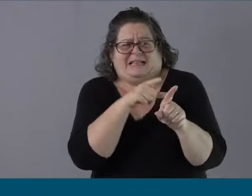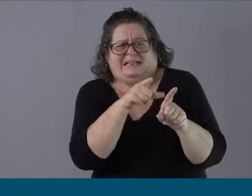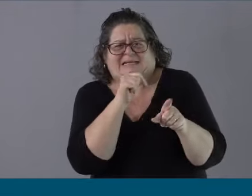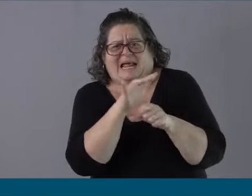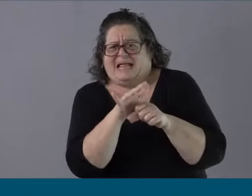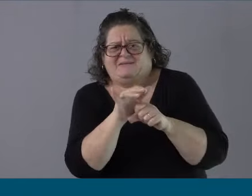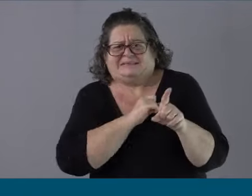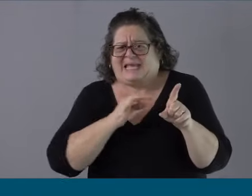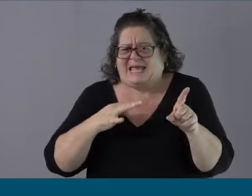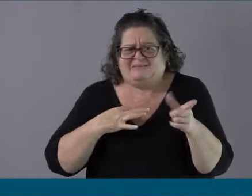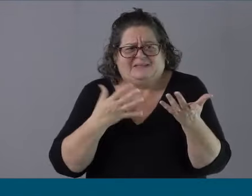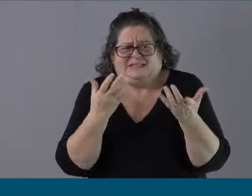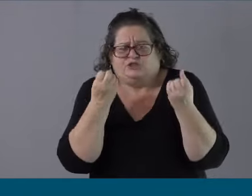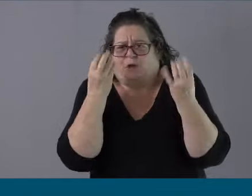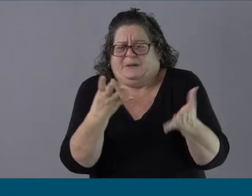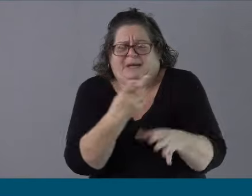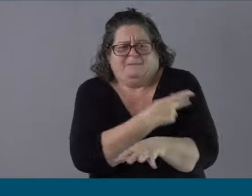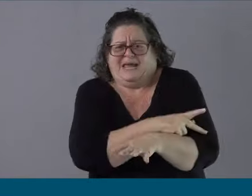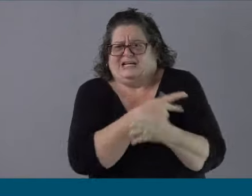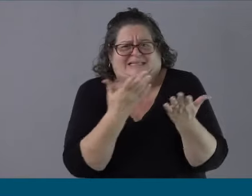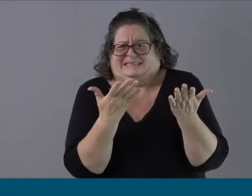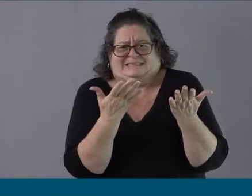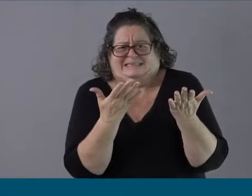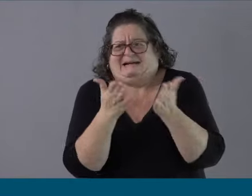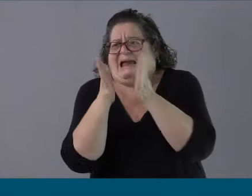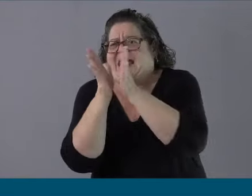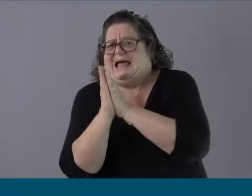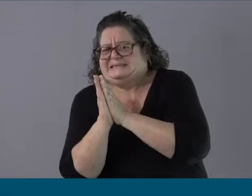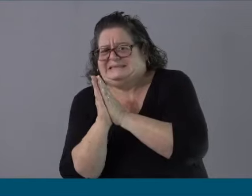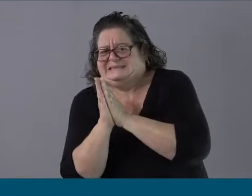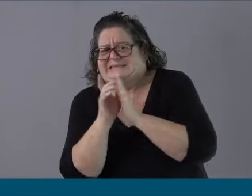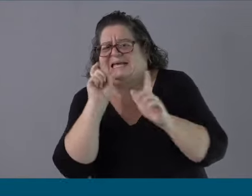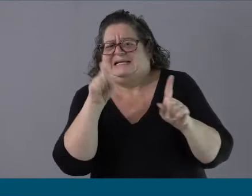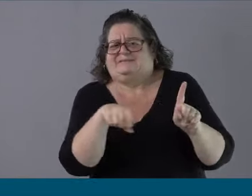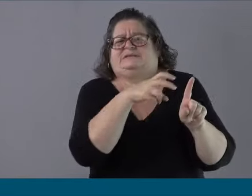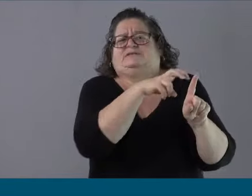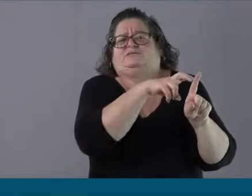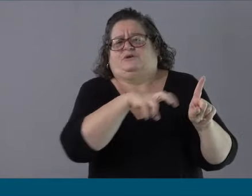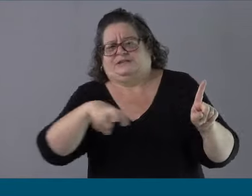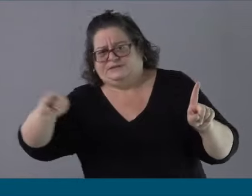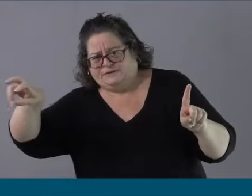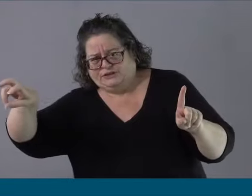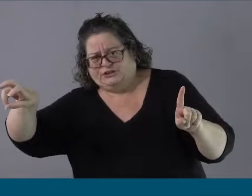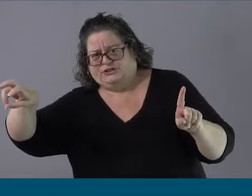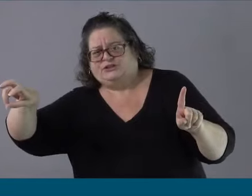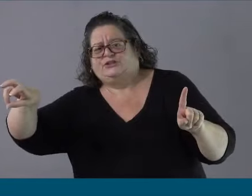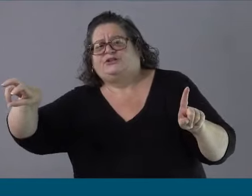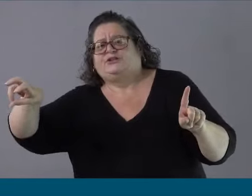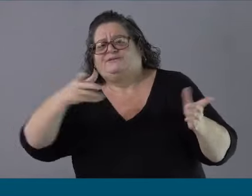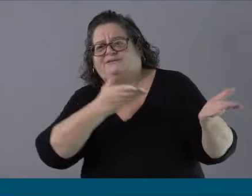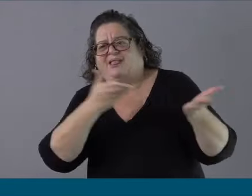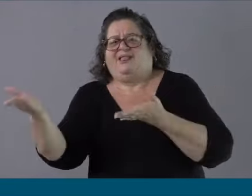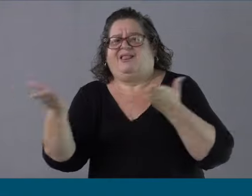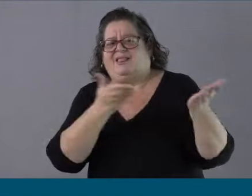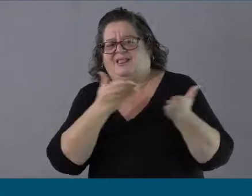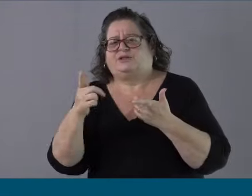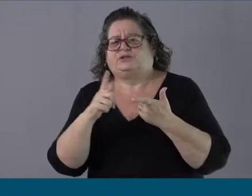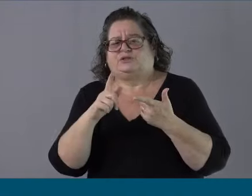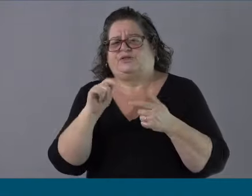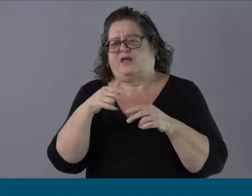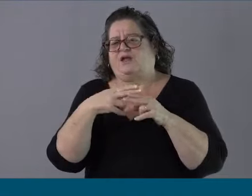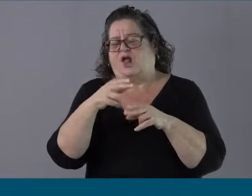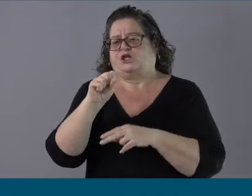especially those that had a high number of transfers through the Surge Line to other facilities. The second priority was our large